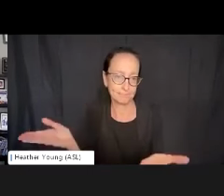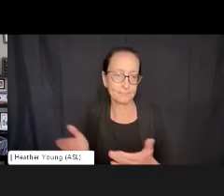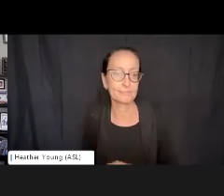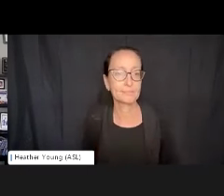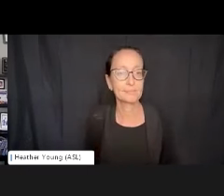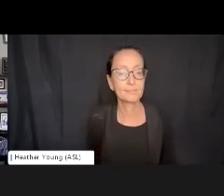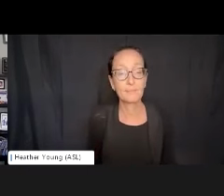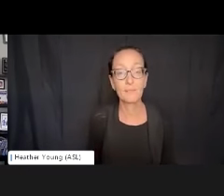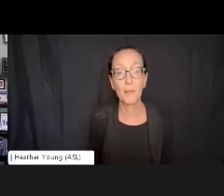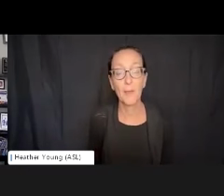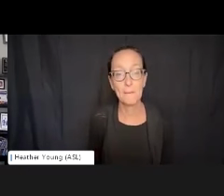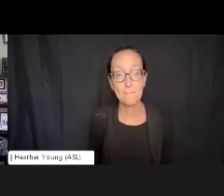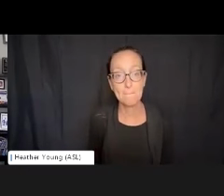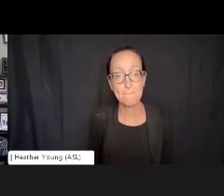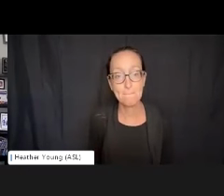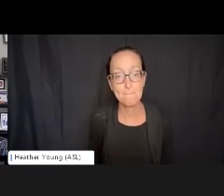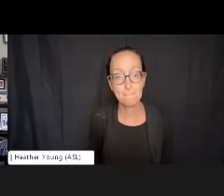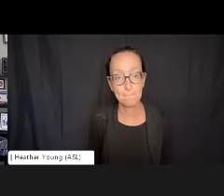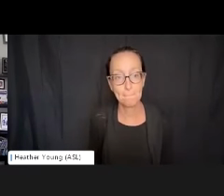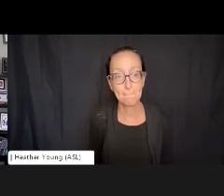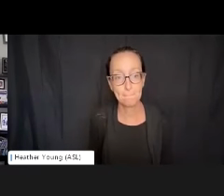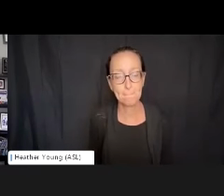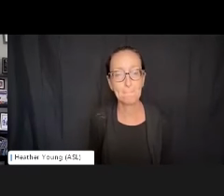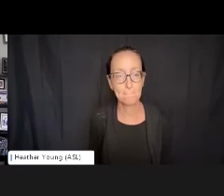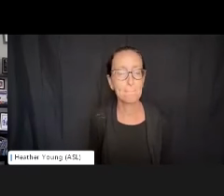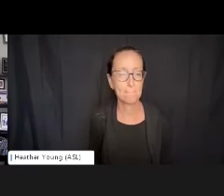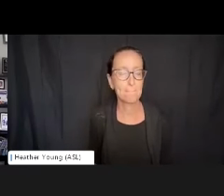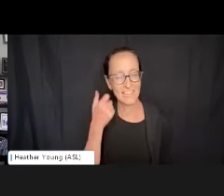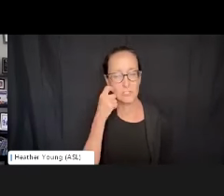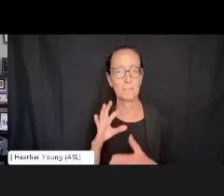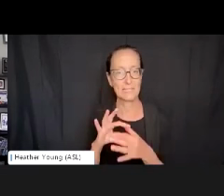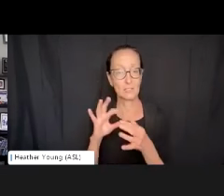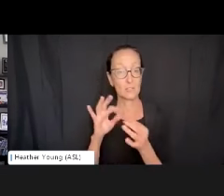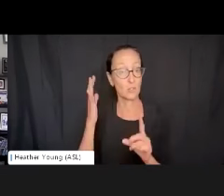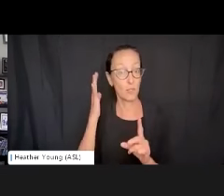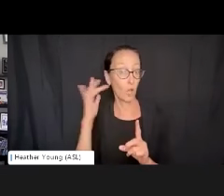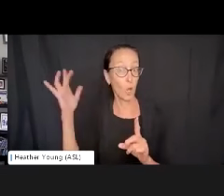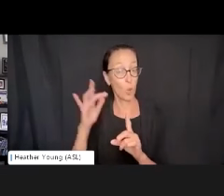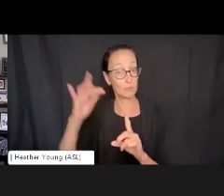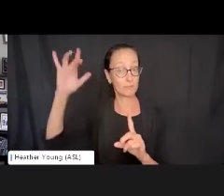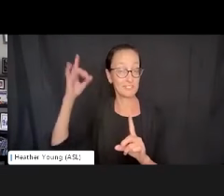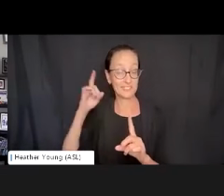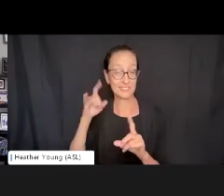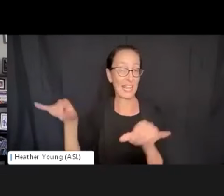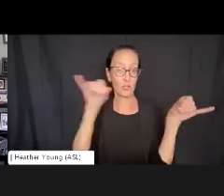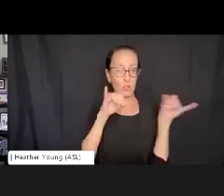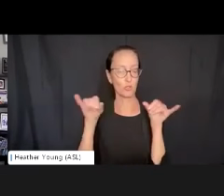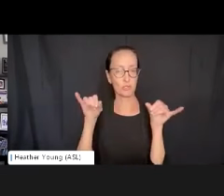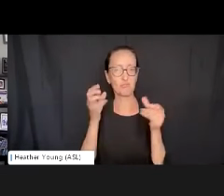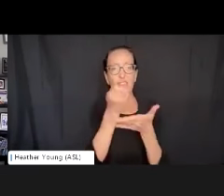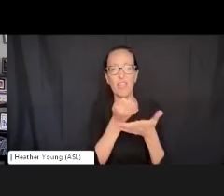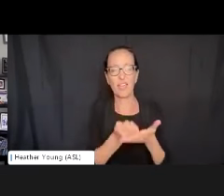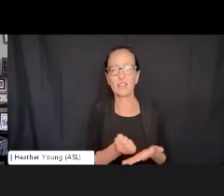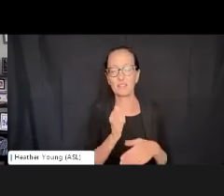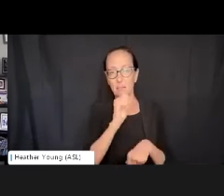So we have kind of the gold standard, which is our evidence-based treatments. And then we also